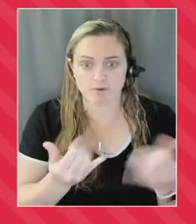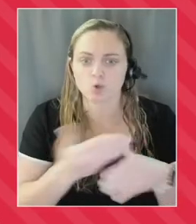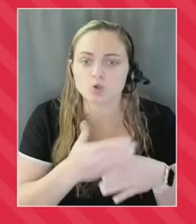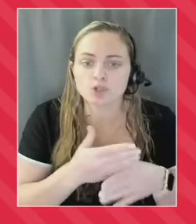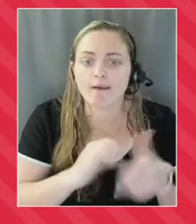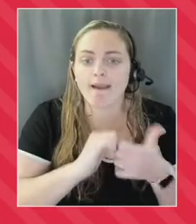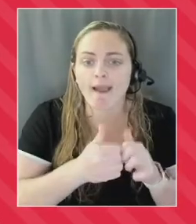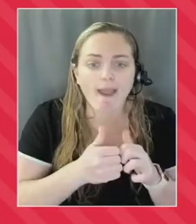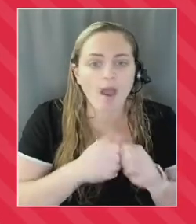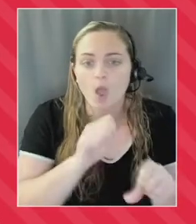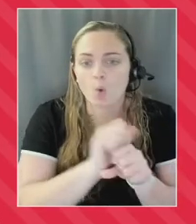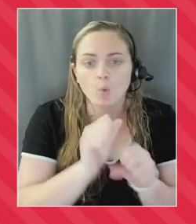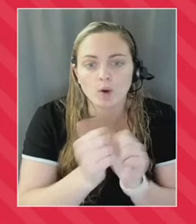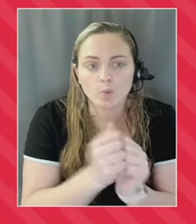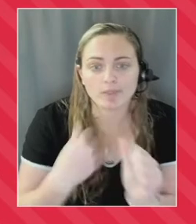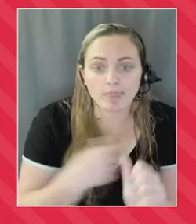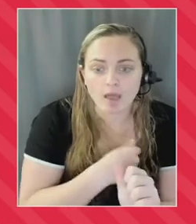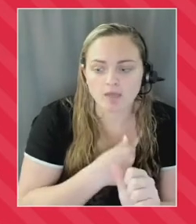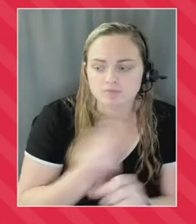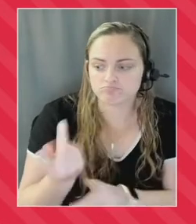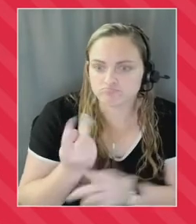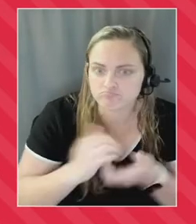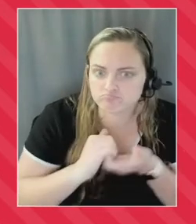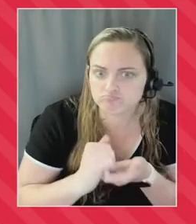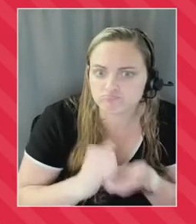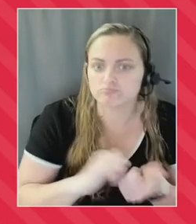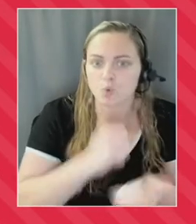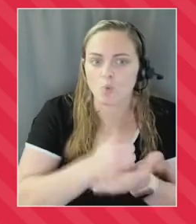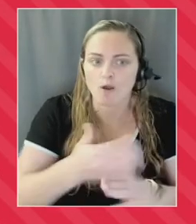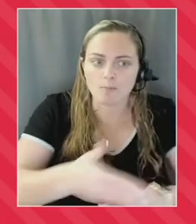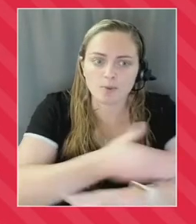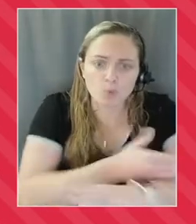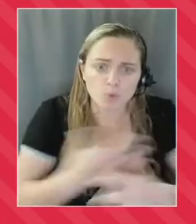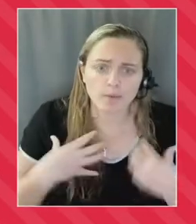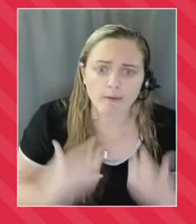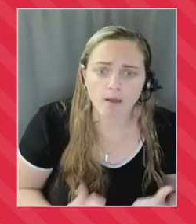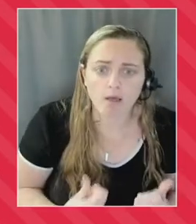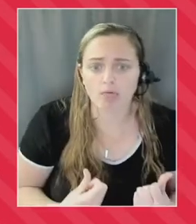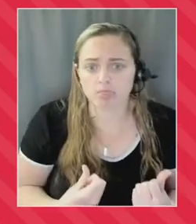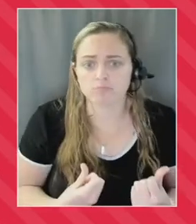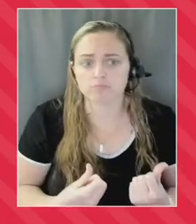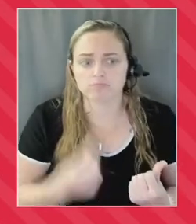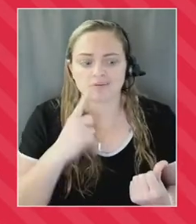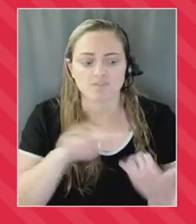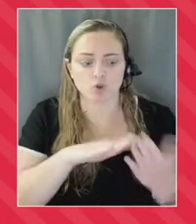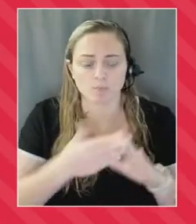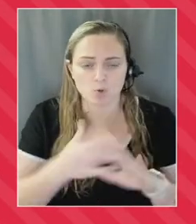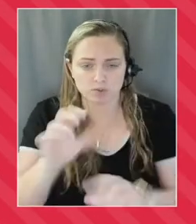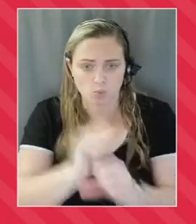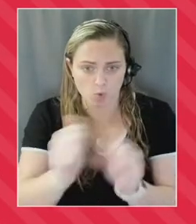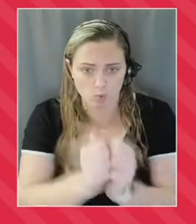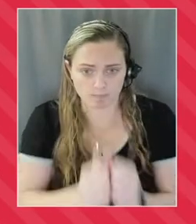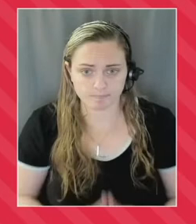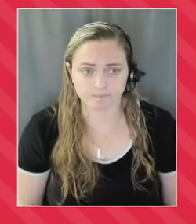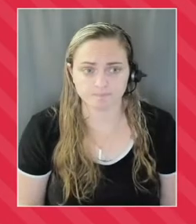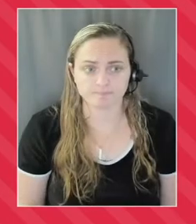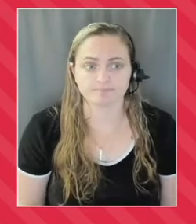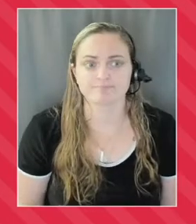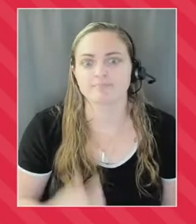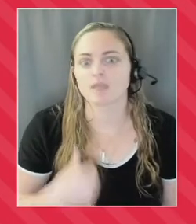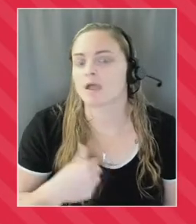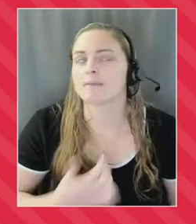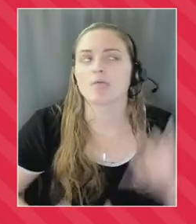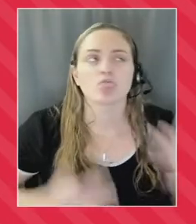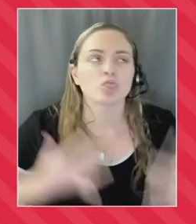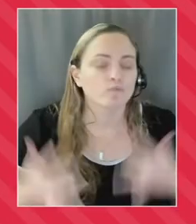are working with us to help improve the health and well-being of the communities they serve. I am thrilled